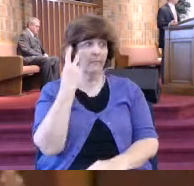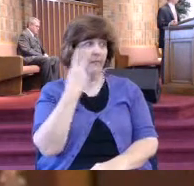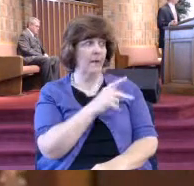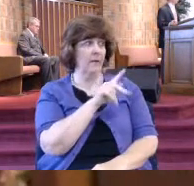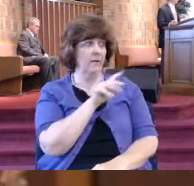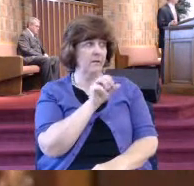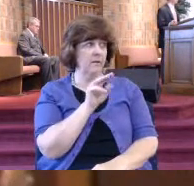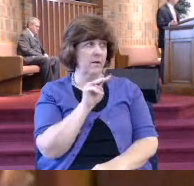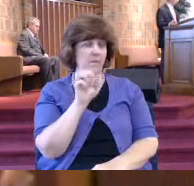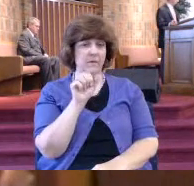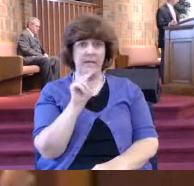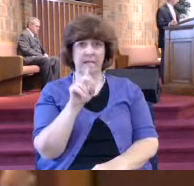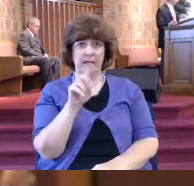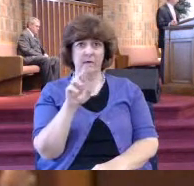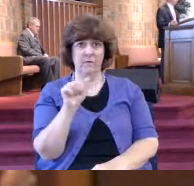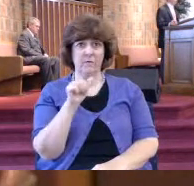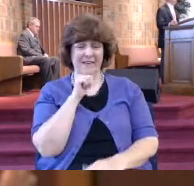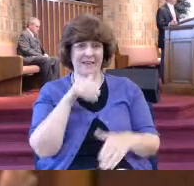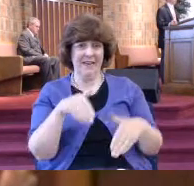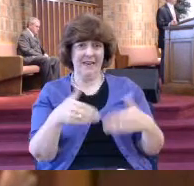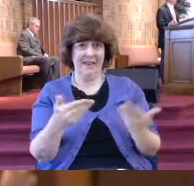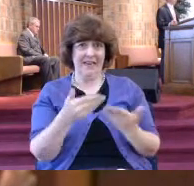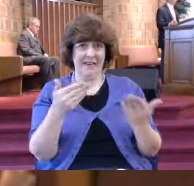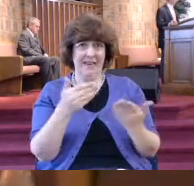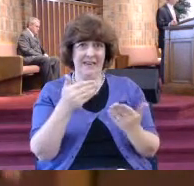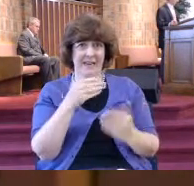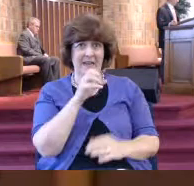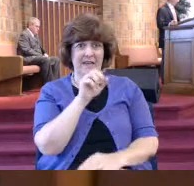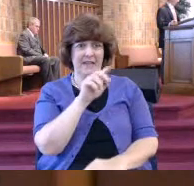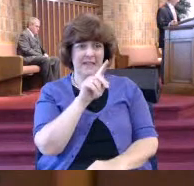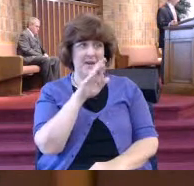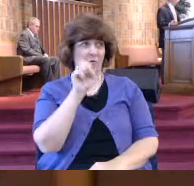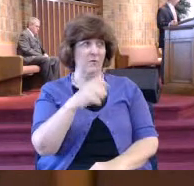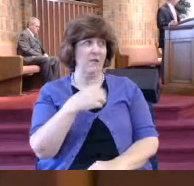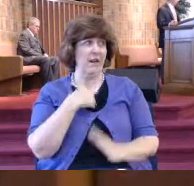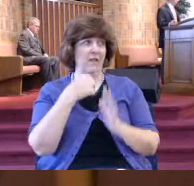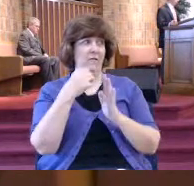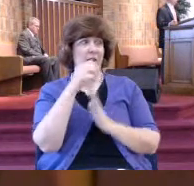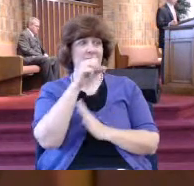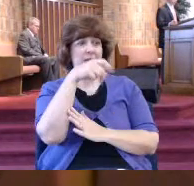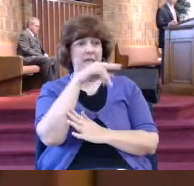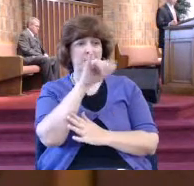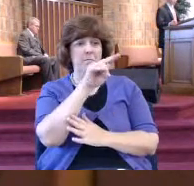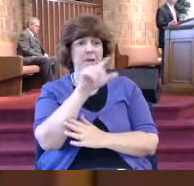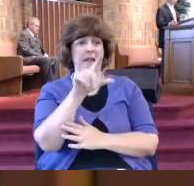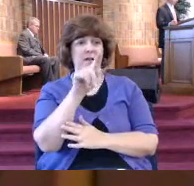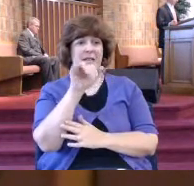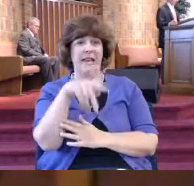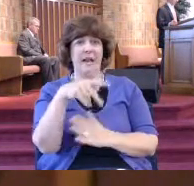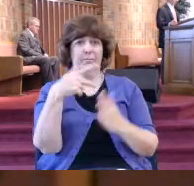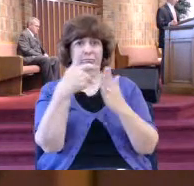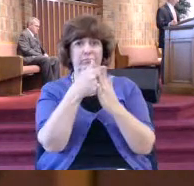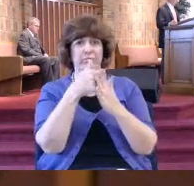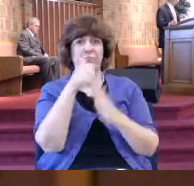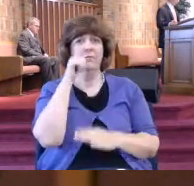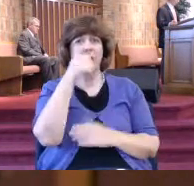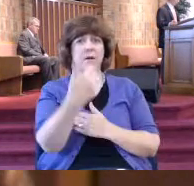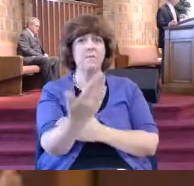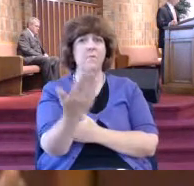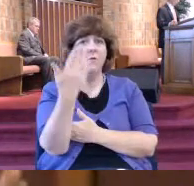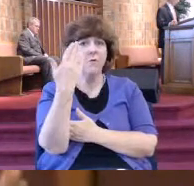with us again this morning. She is scheduled to have a spinal tap tomorrow morning. So let's continue to remember them at this